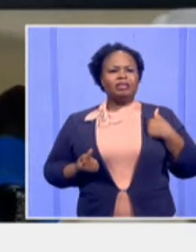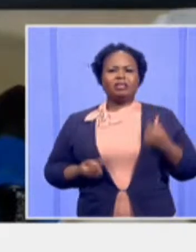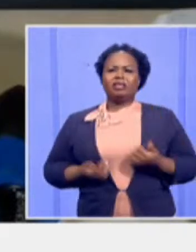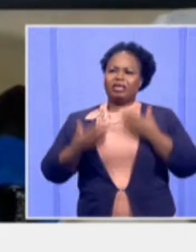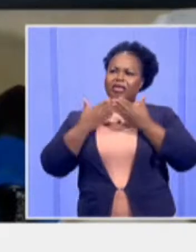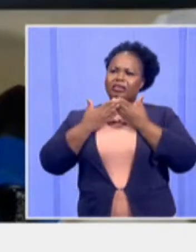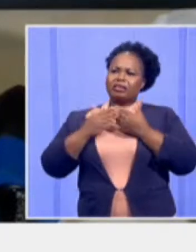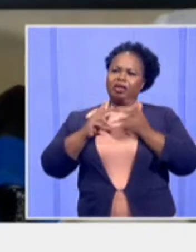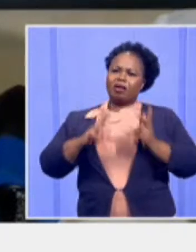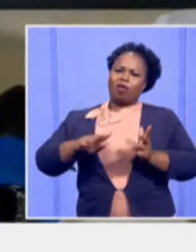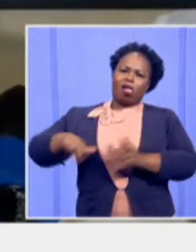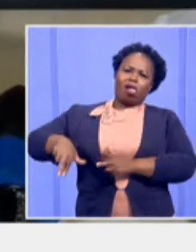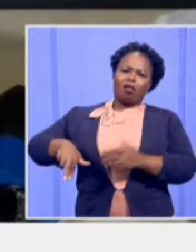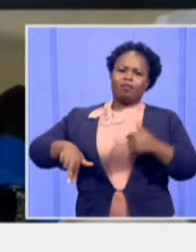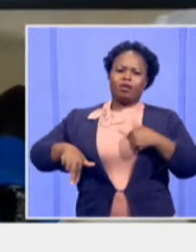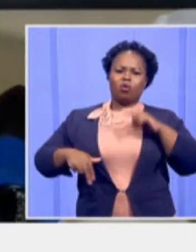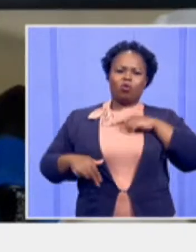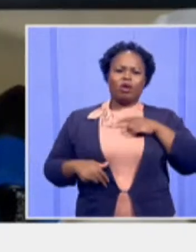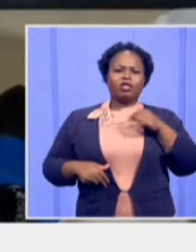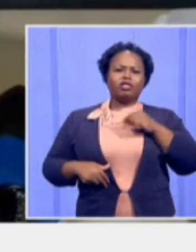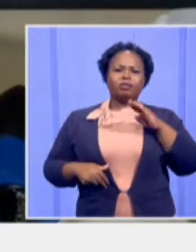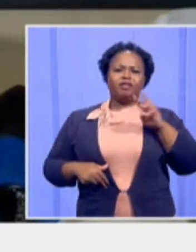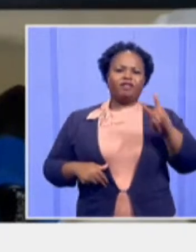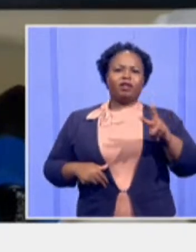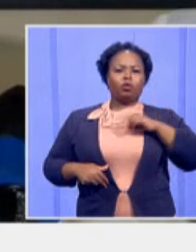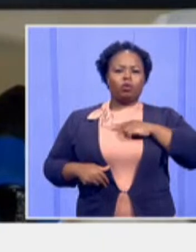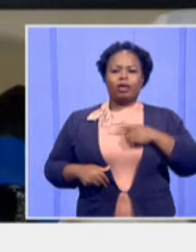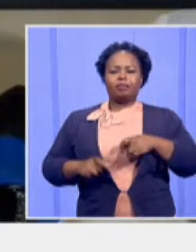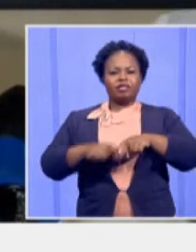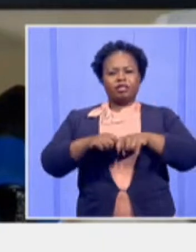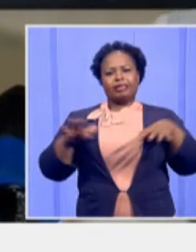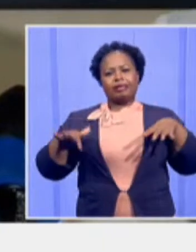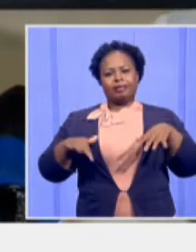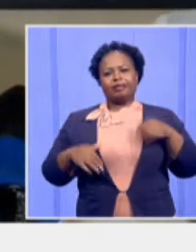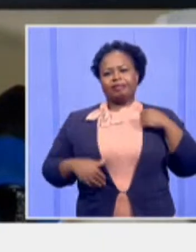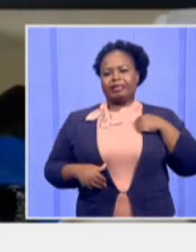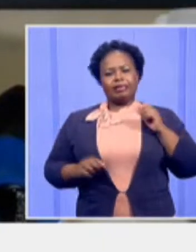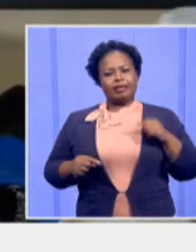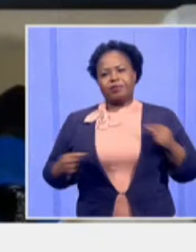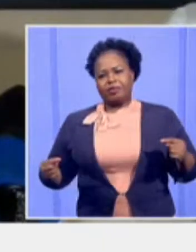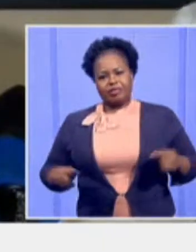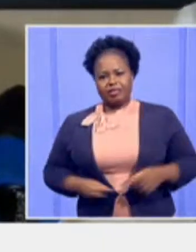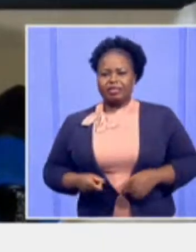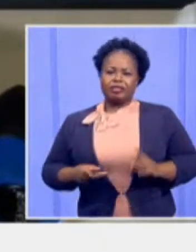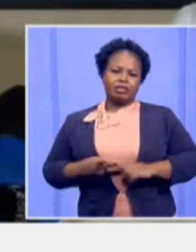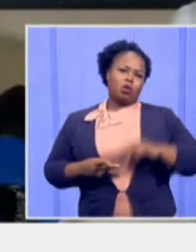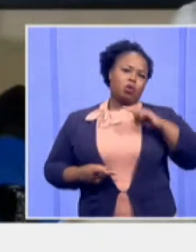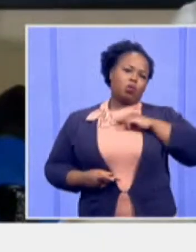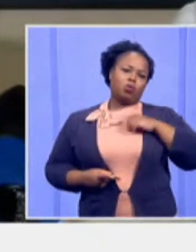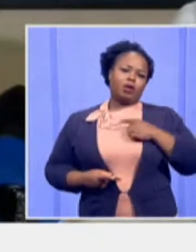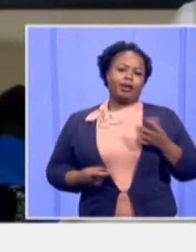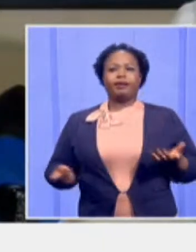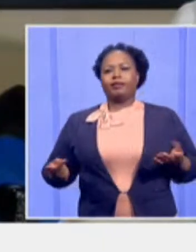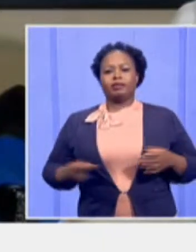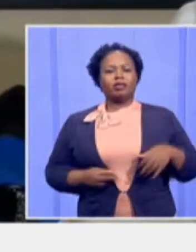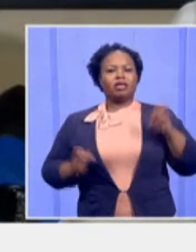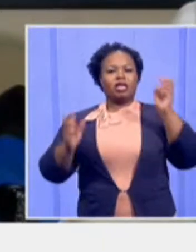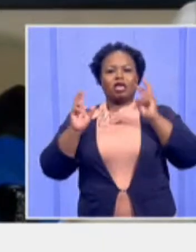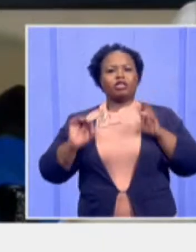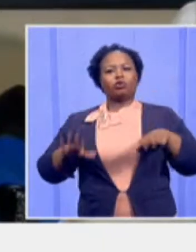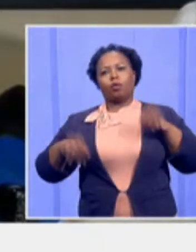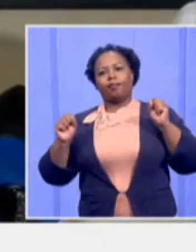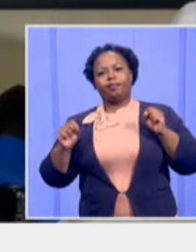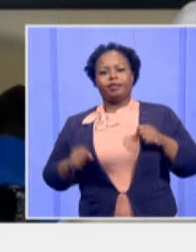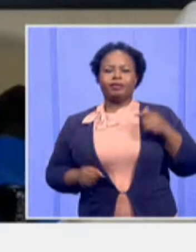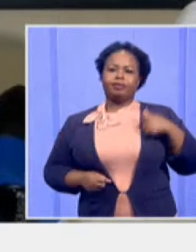excluded because of GPV, I could not write my exam. I've been academically excluded because of ESCOM. I stay